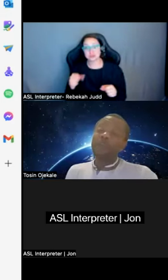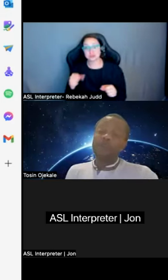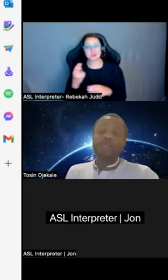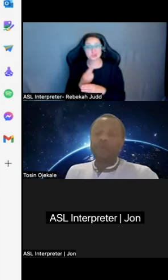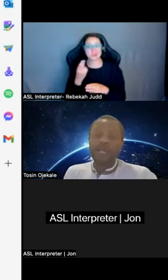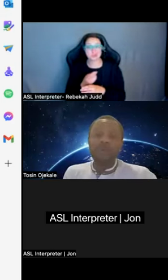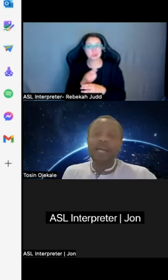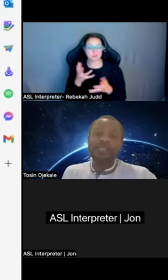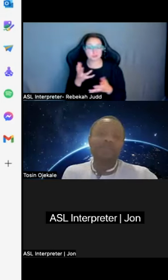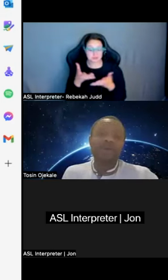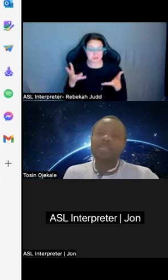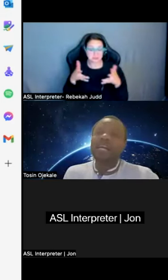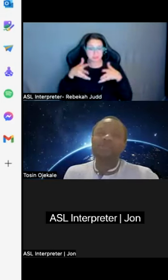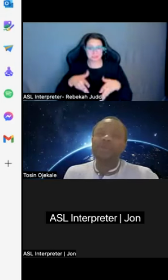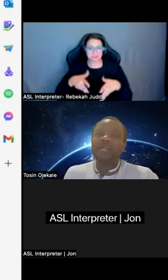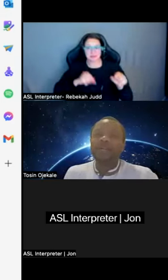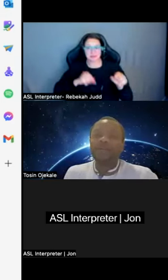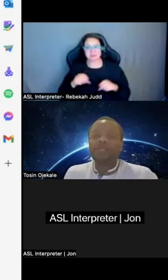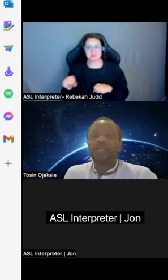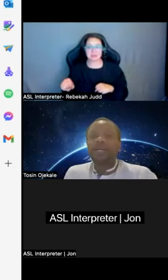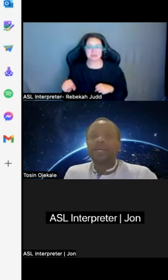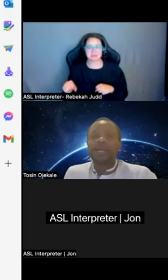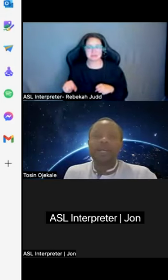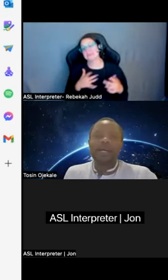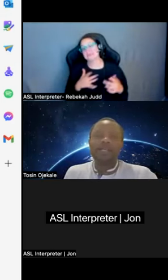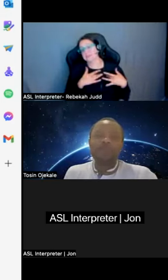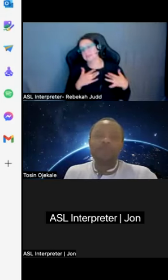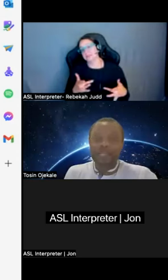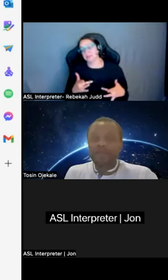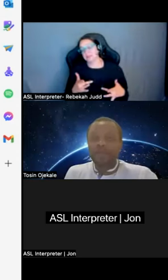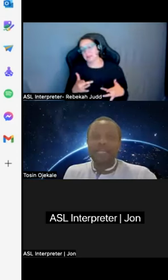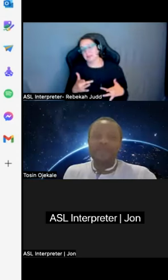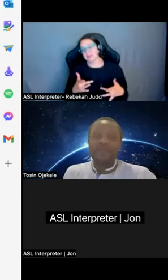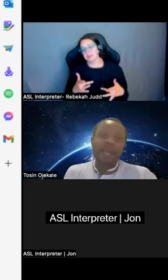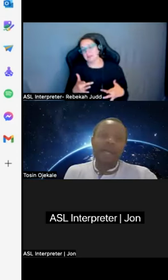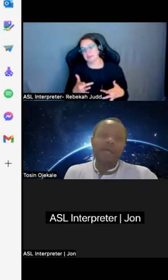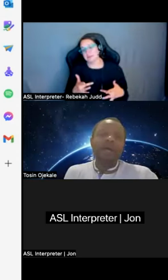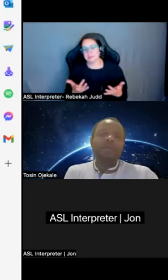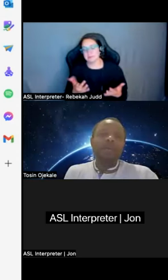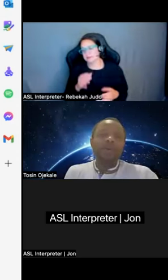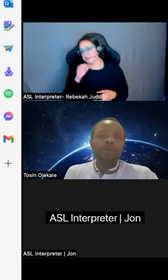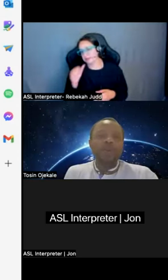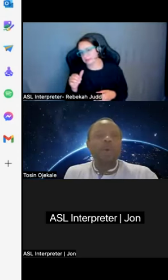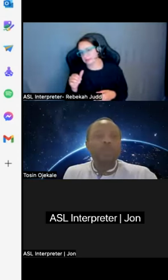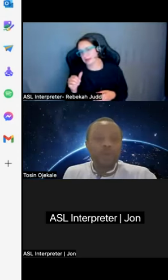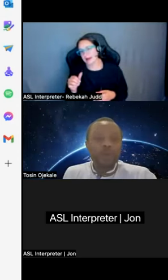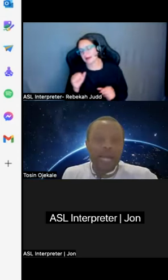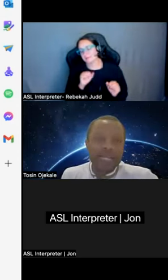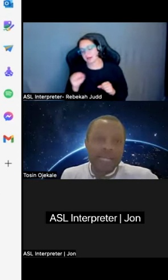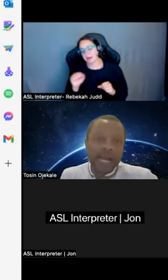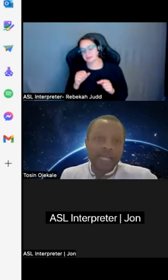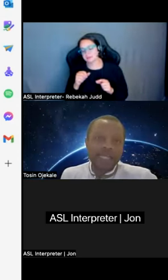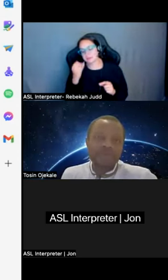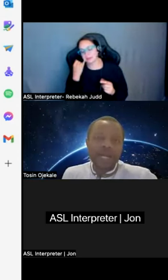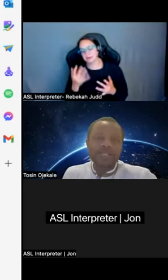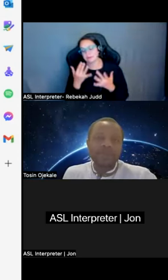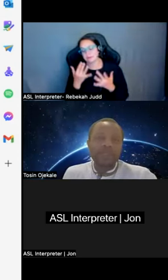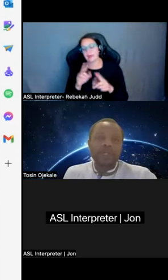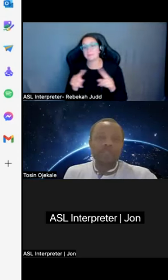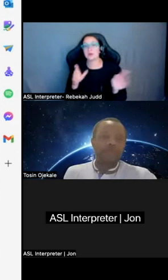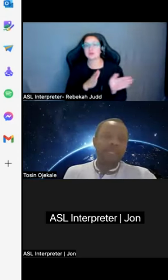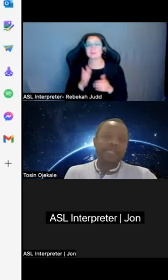if possible. Anyway, that's usually not the objective when there is fire. But because you are also planning ahead, right?